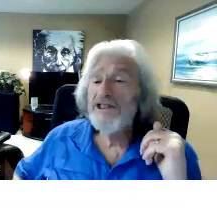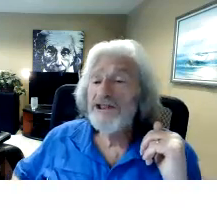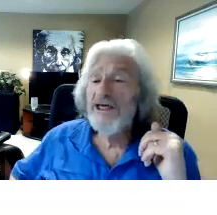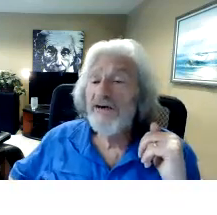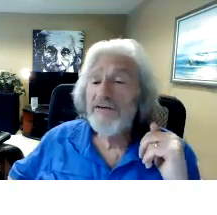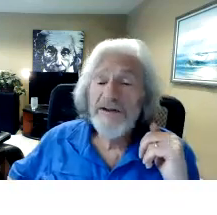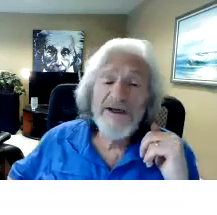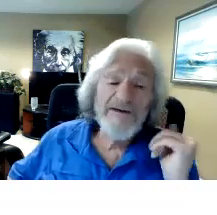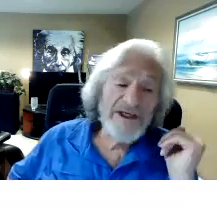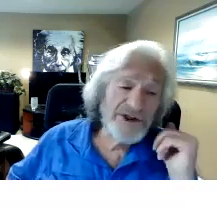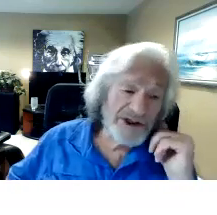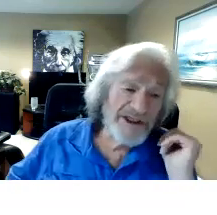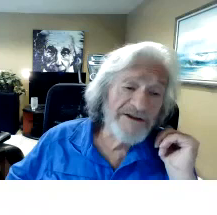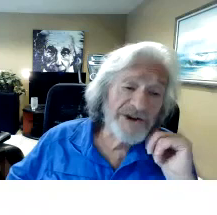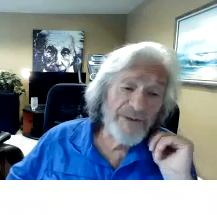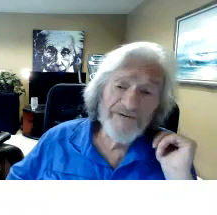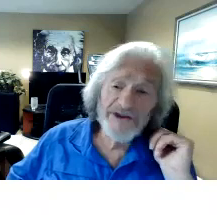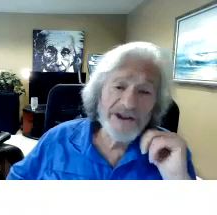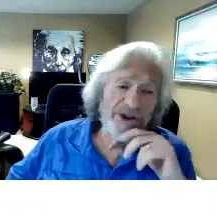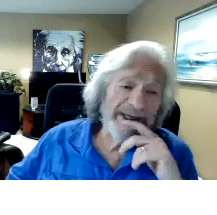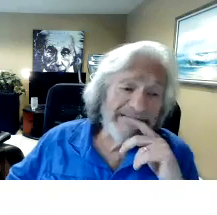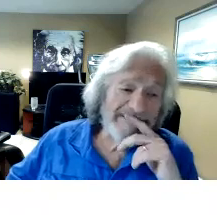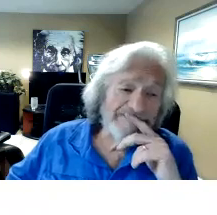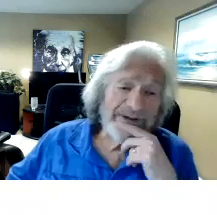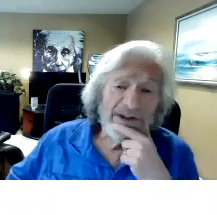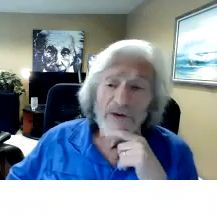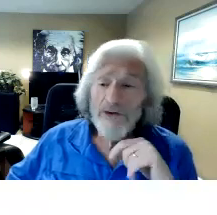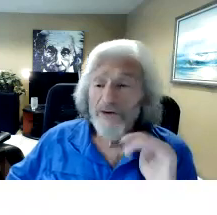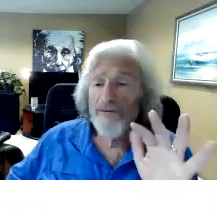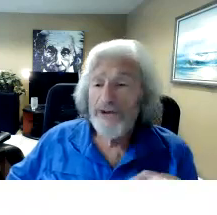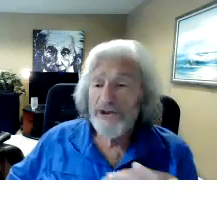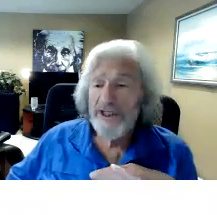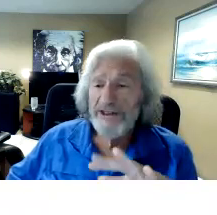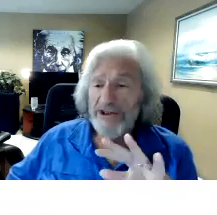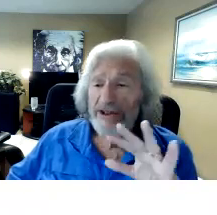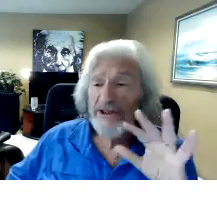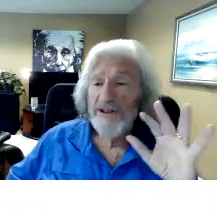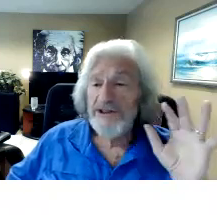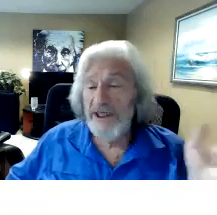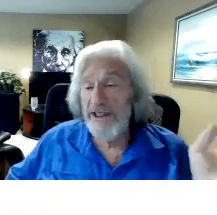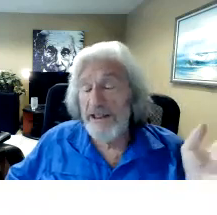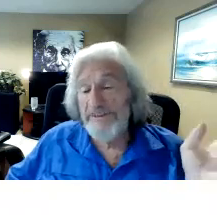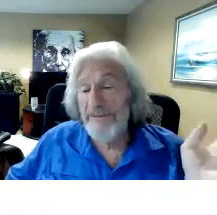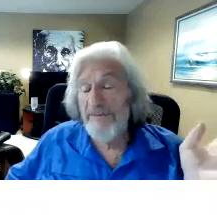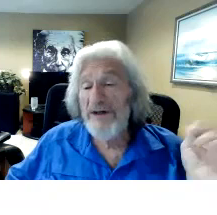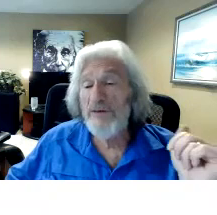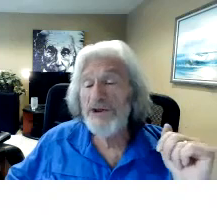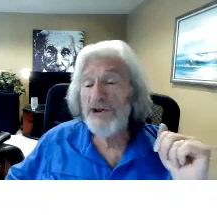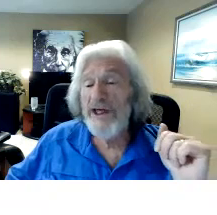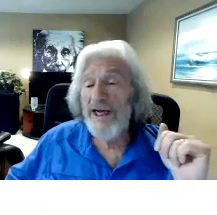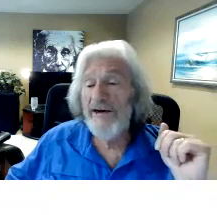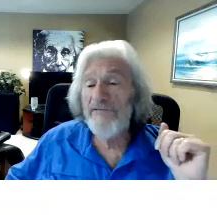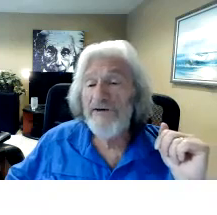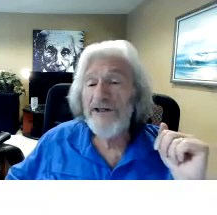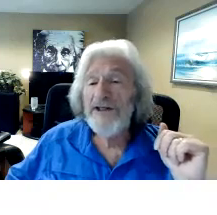14 states now that have legislative supported decision-making. Although most states say that we